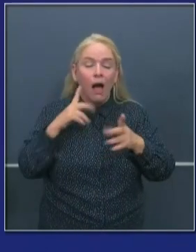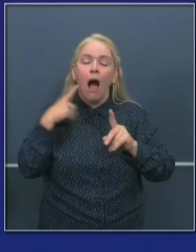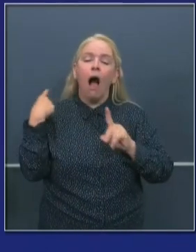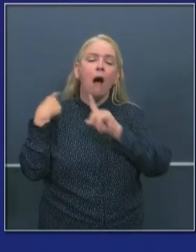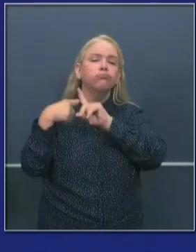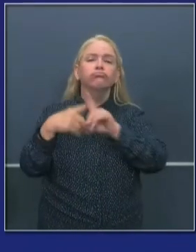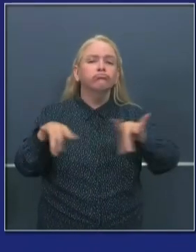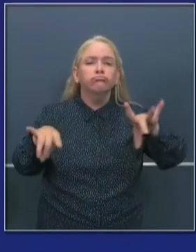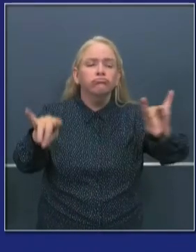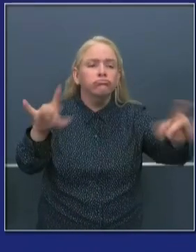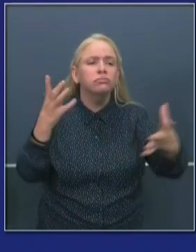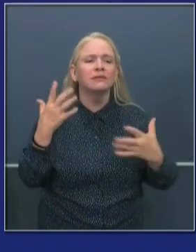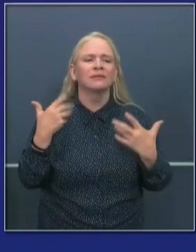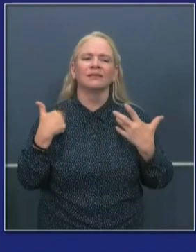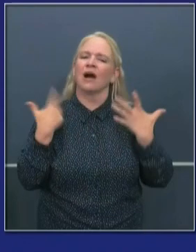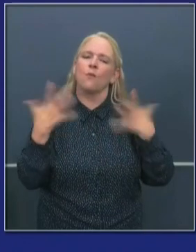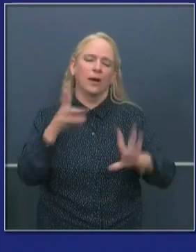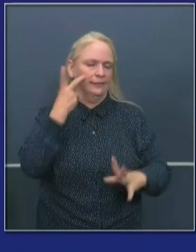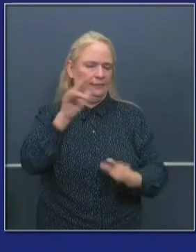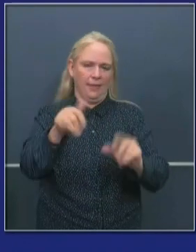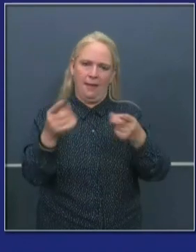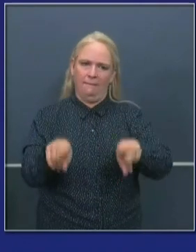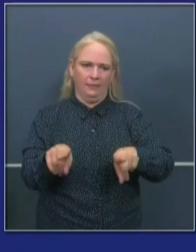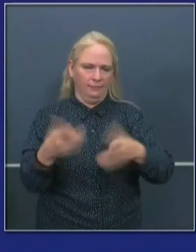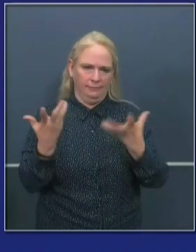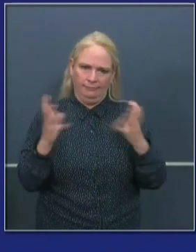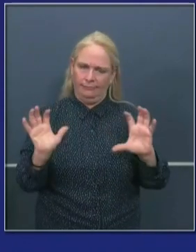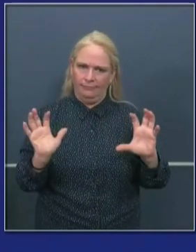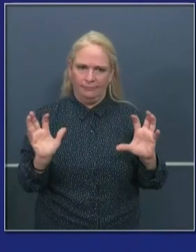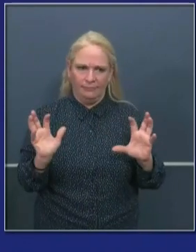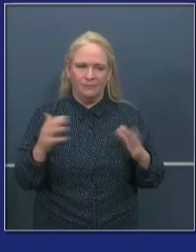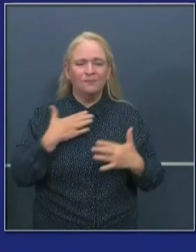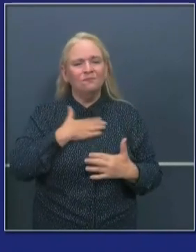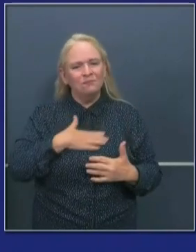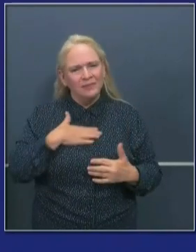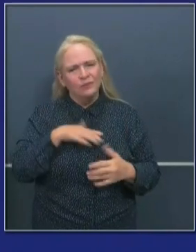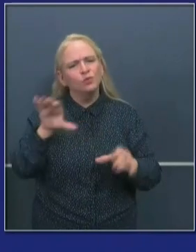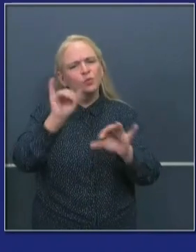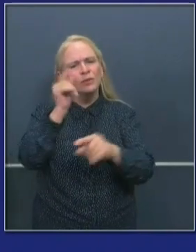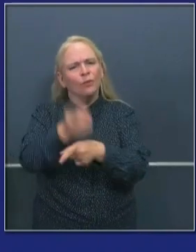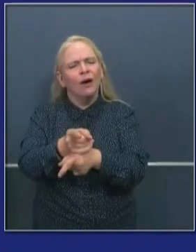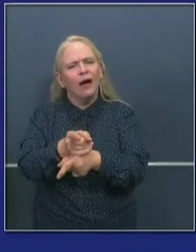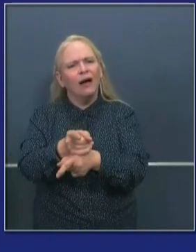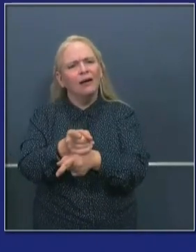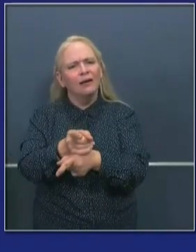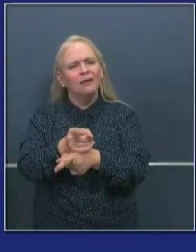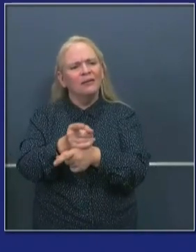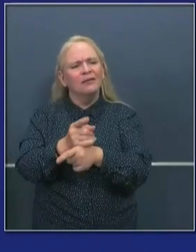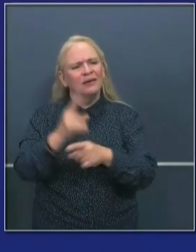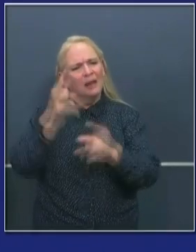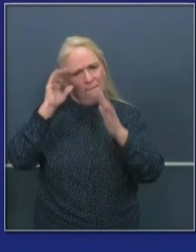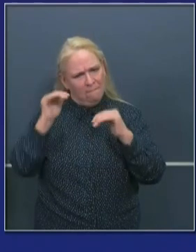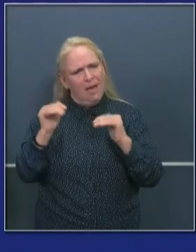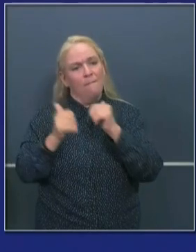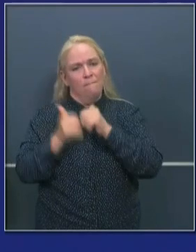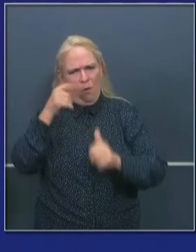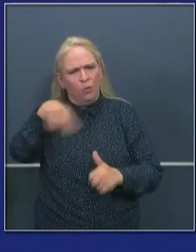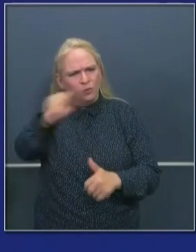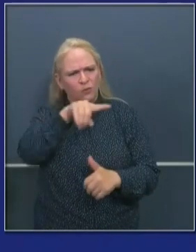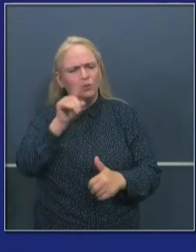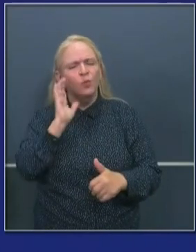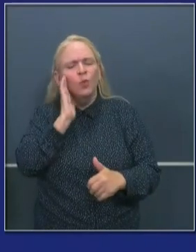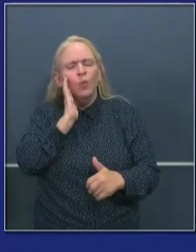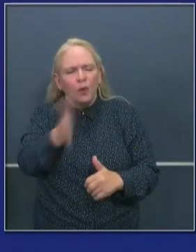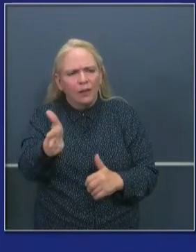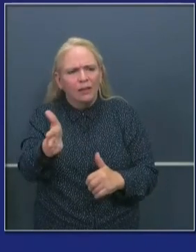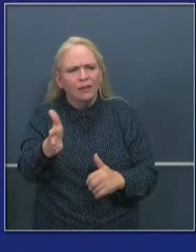again. I want to just encourage people, as always, to do the right thing, and we expect the vast majority. It's demonstrable on the basis of